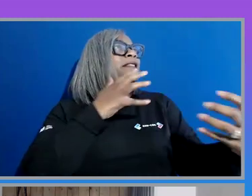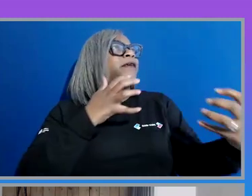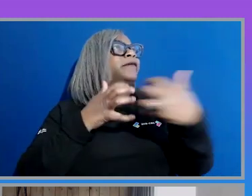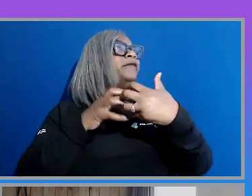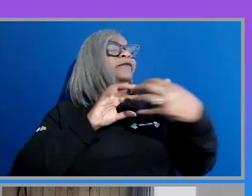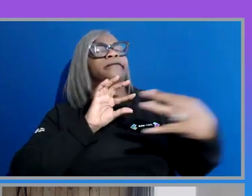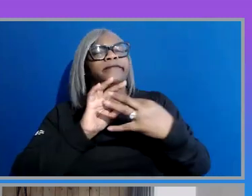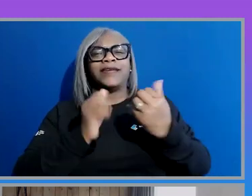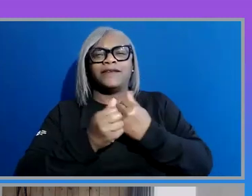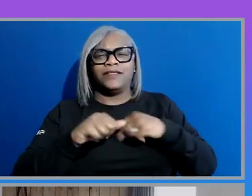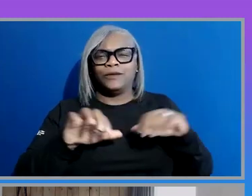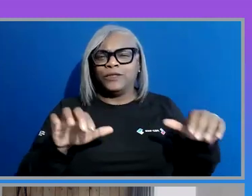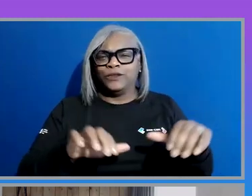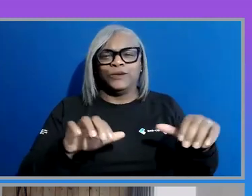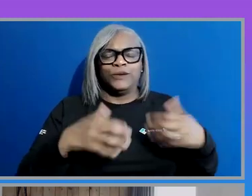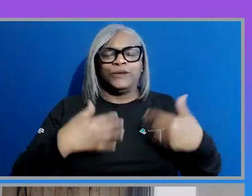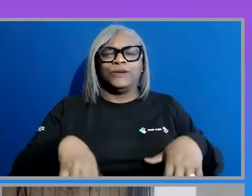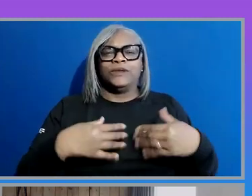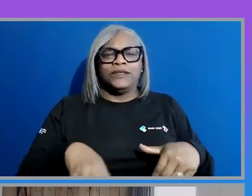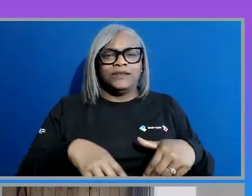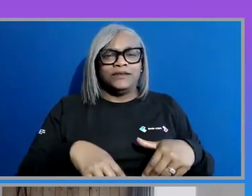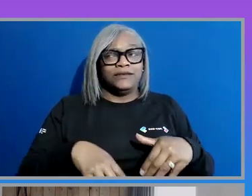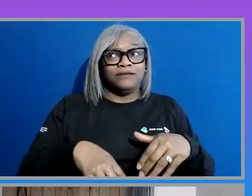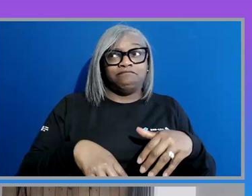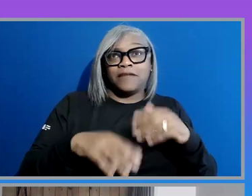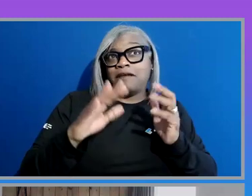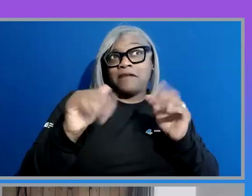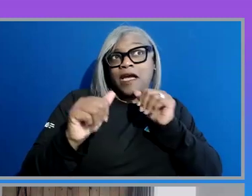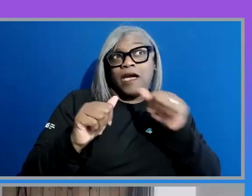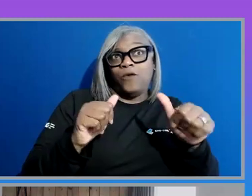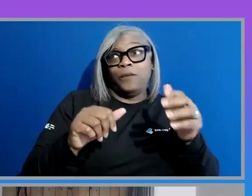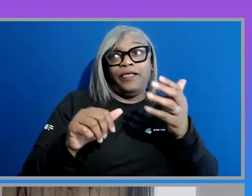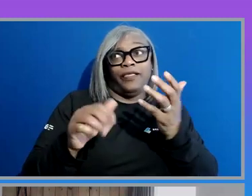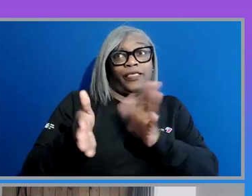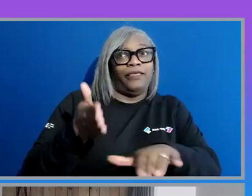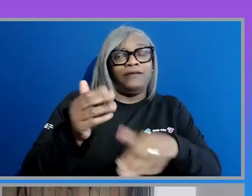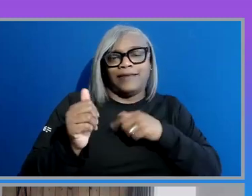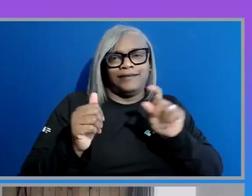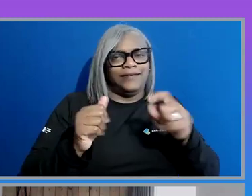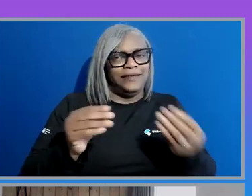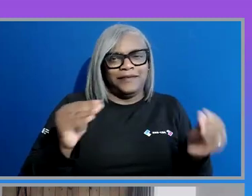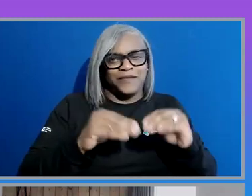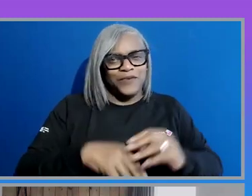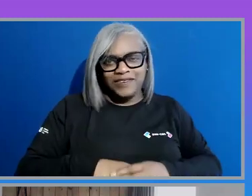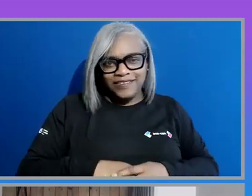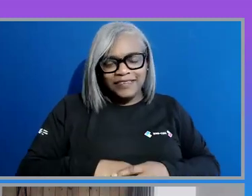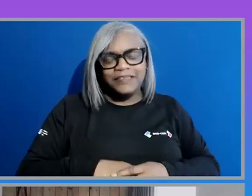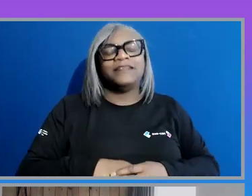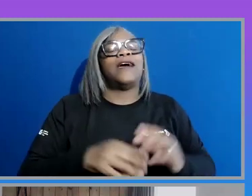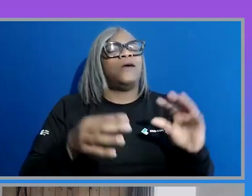web that I don't even have a job anymore, I've said it before and I'll say it